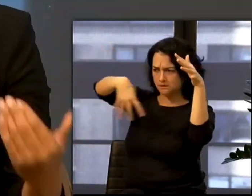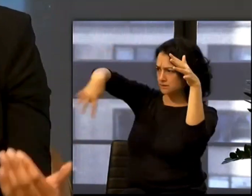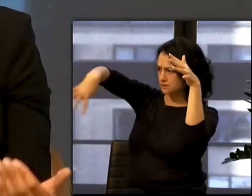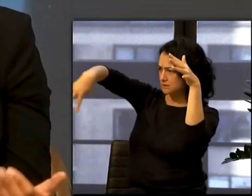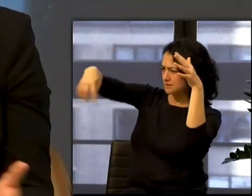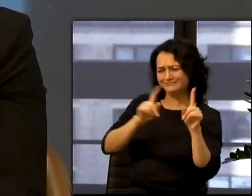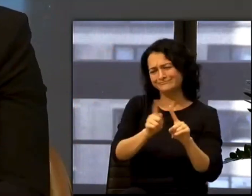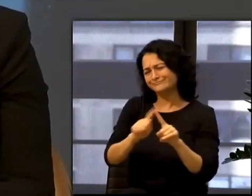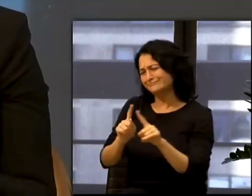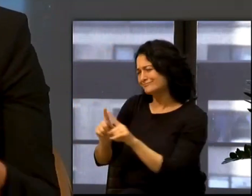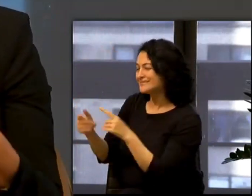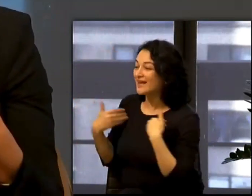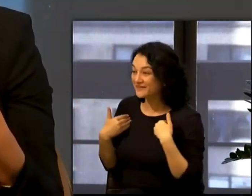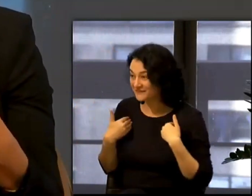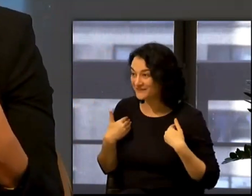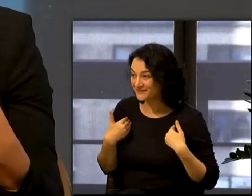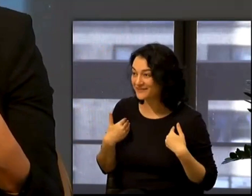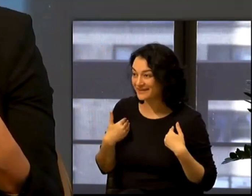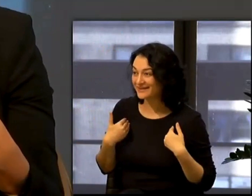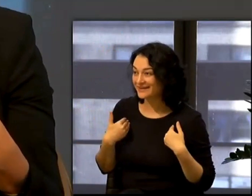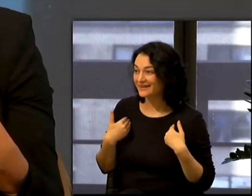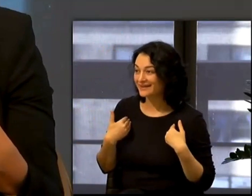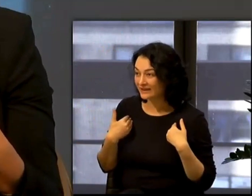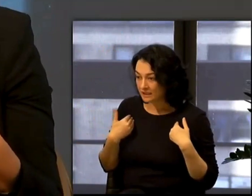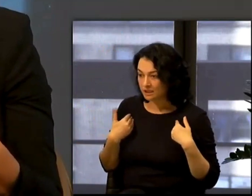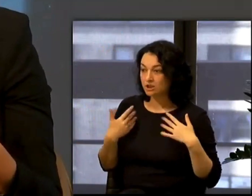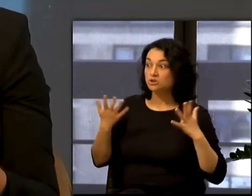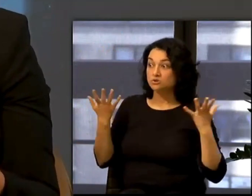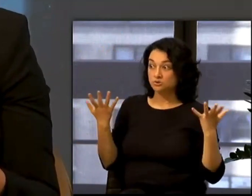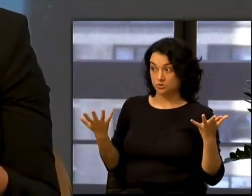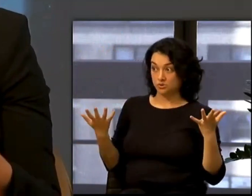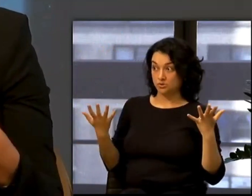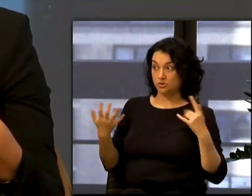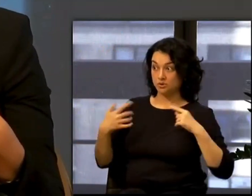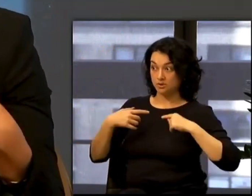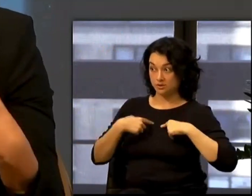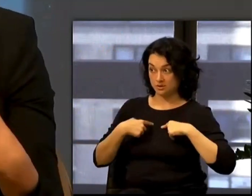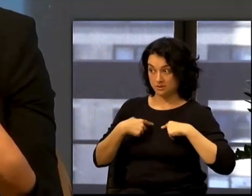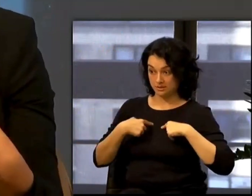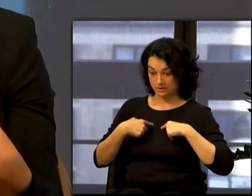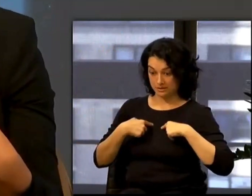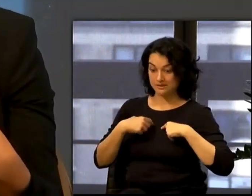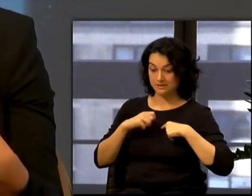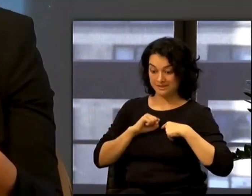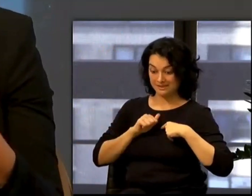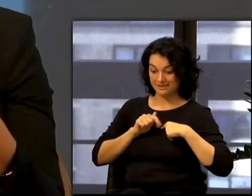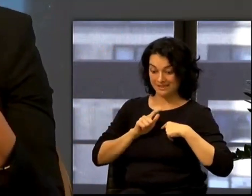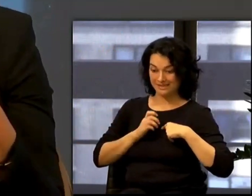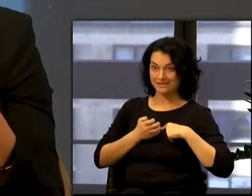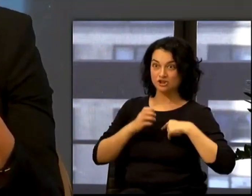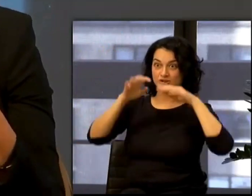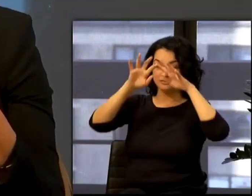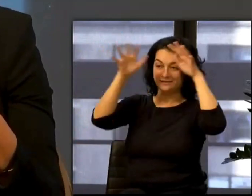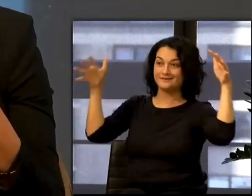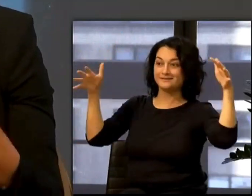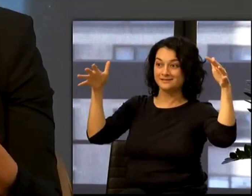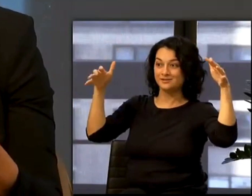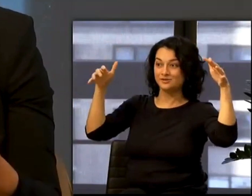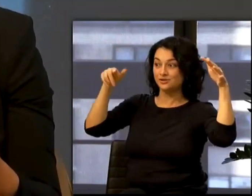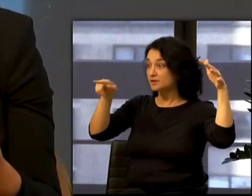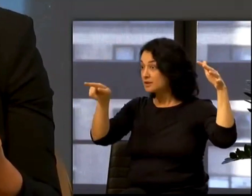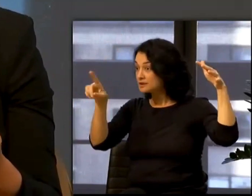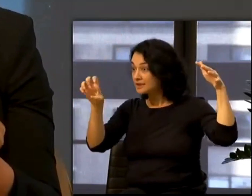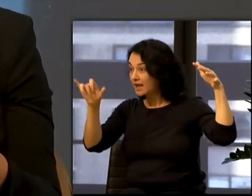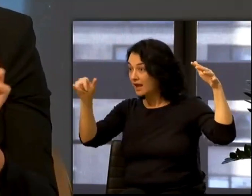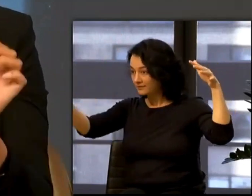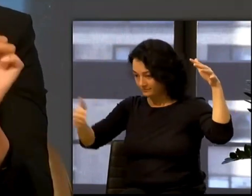this is elsewhere, that DEI work, especially at an organization that is as multifaceted as SAGE is, you want to be taking a team-centric